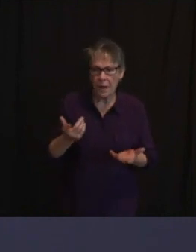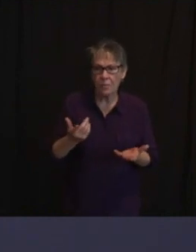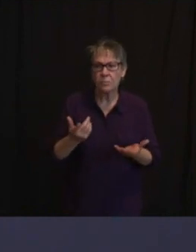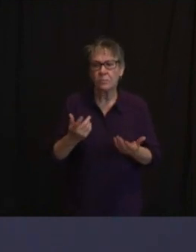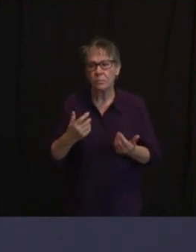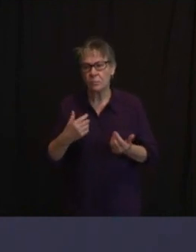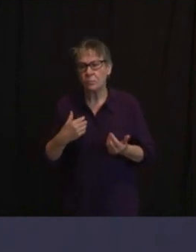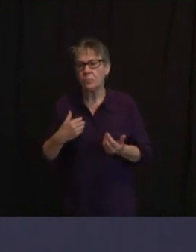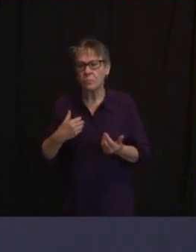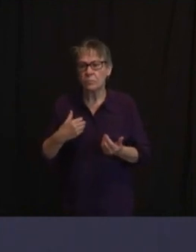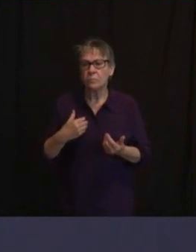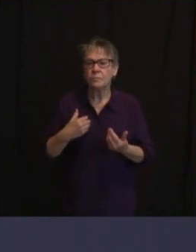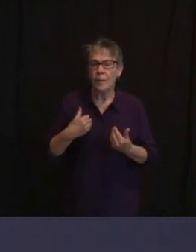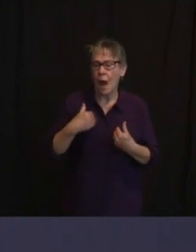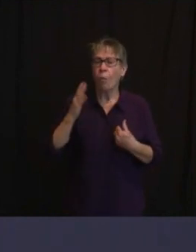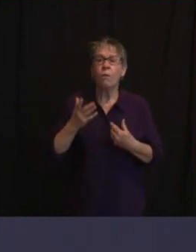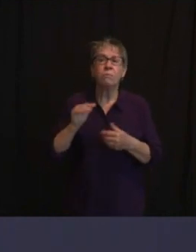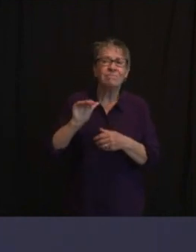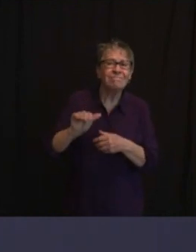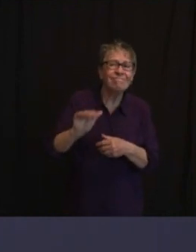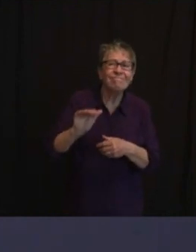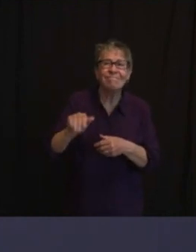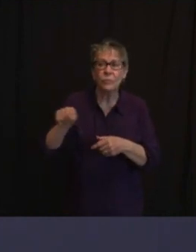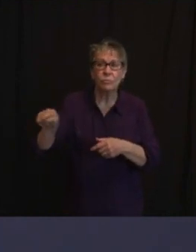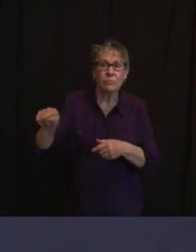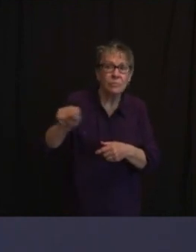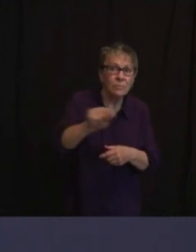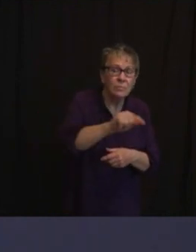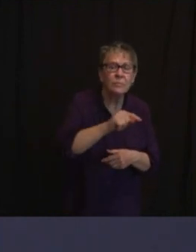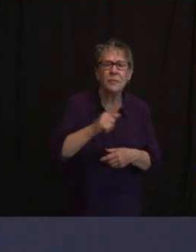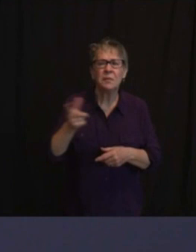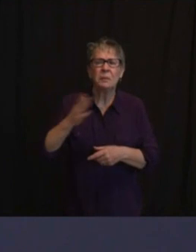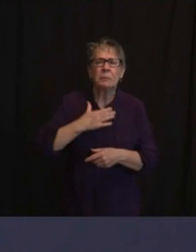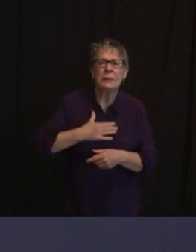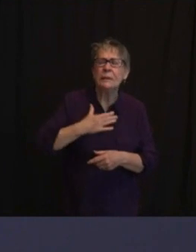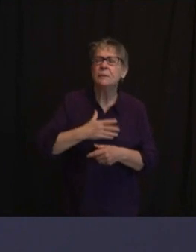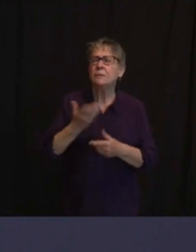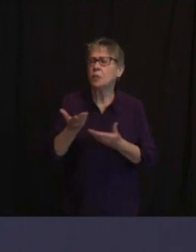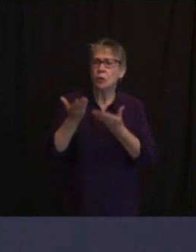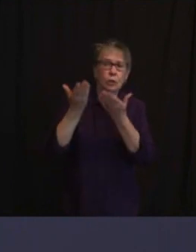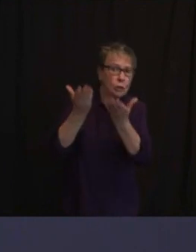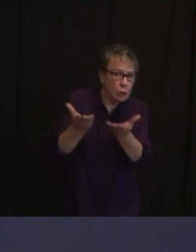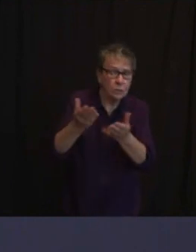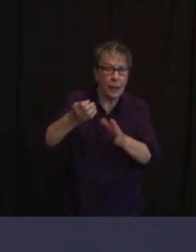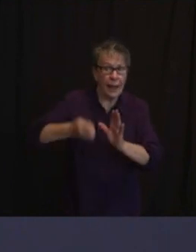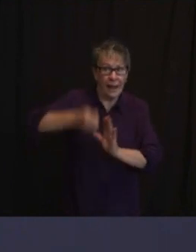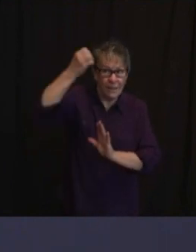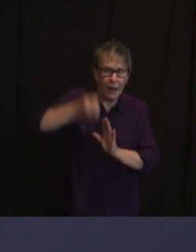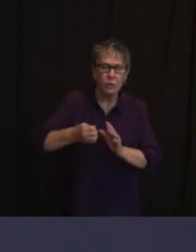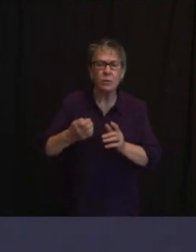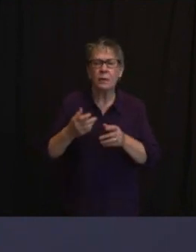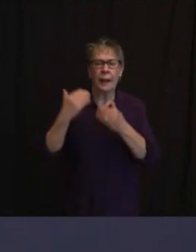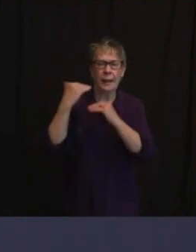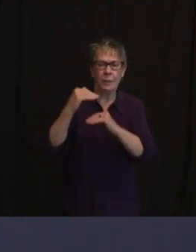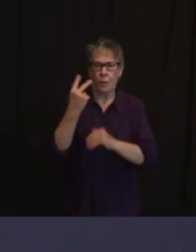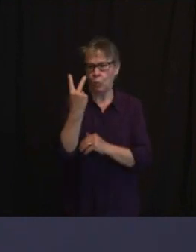But let's allow us to come back to that. Listen, Judy and Christina can tell you why we wear face